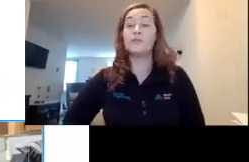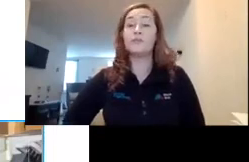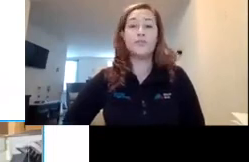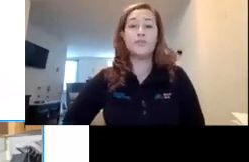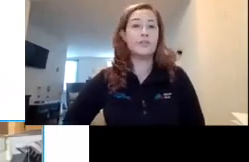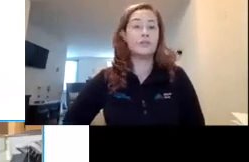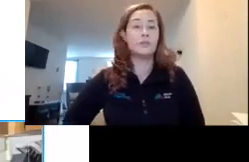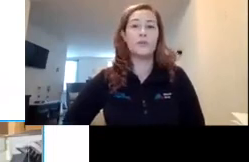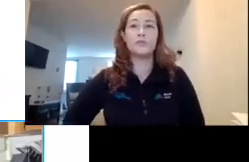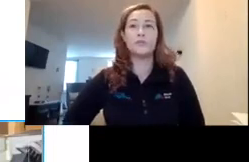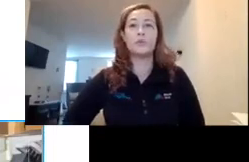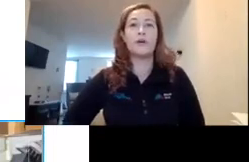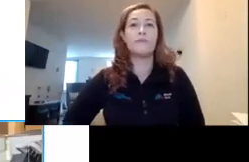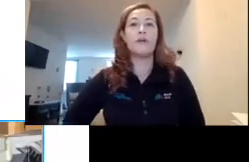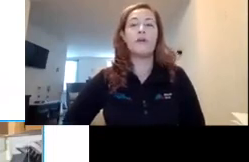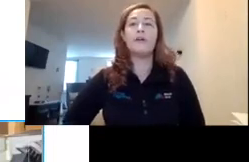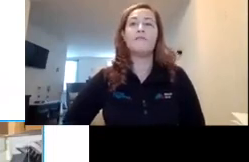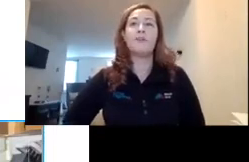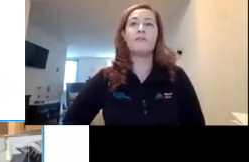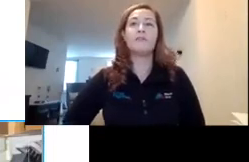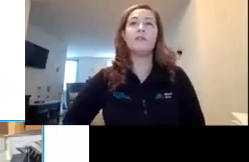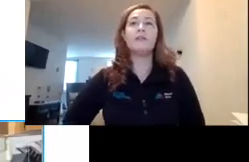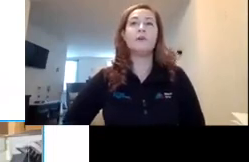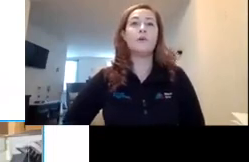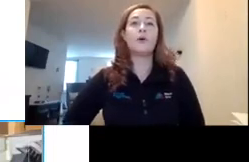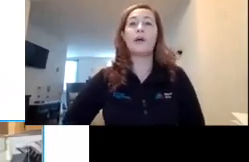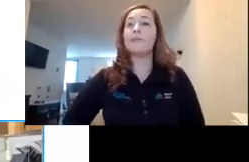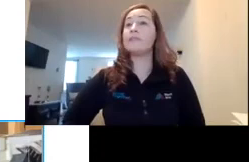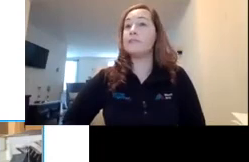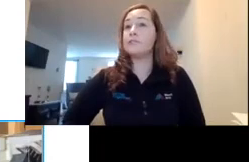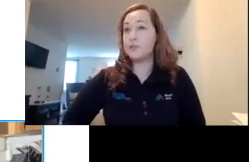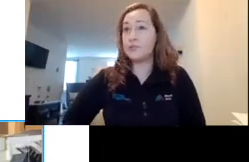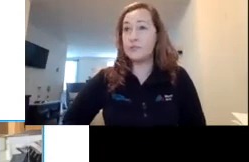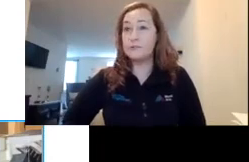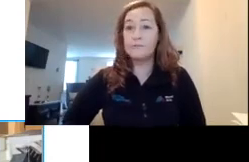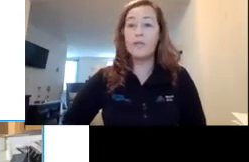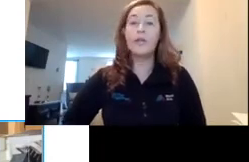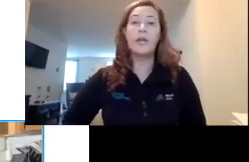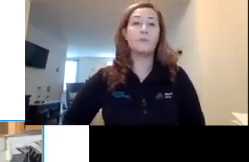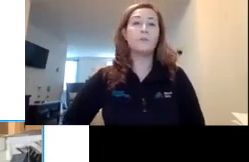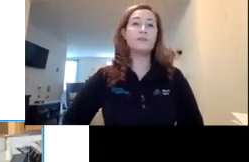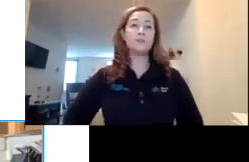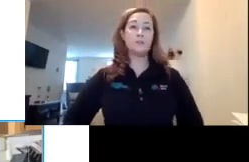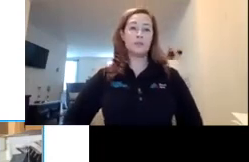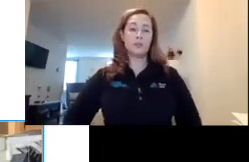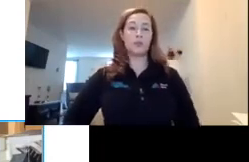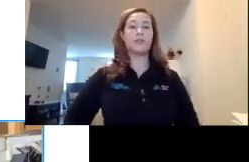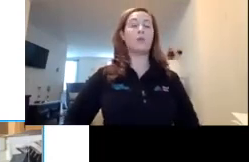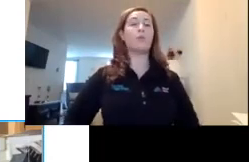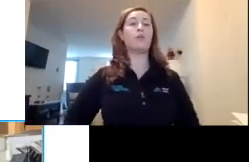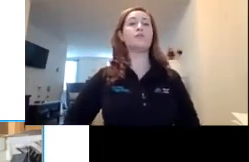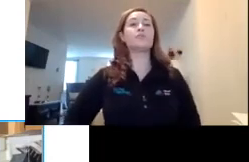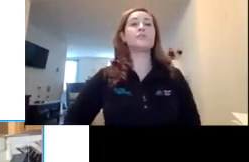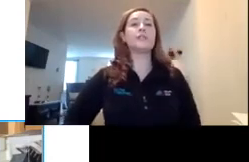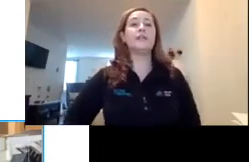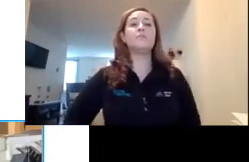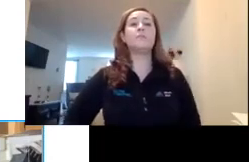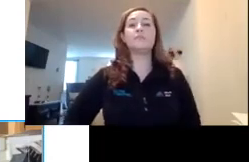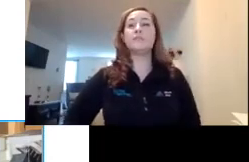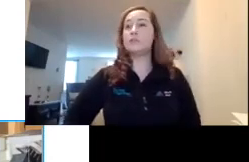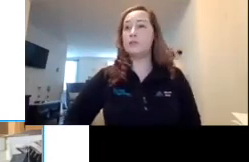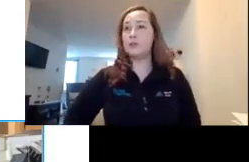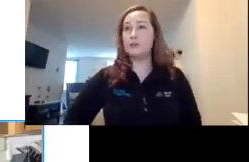English proficient or patients who have very low health literacy. And we needed to make sure that we